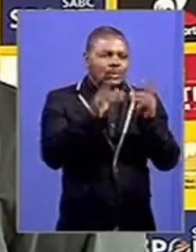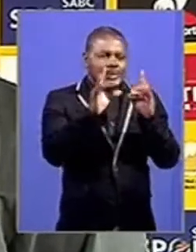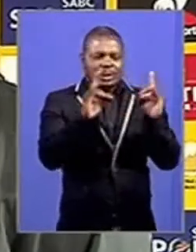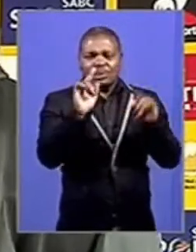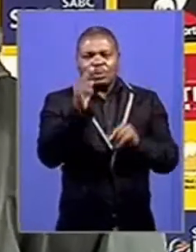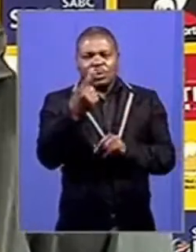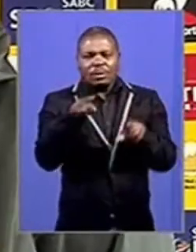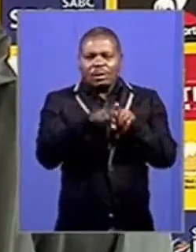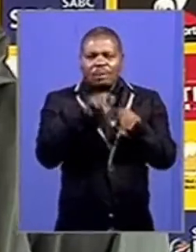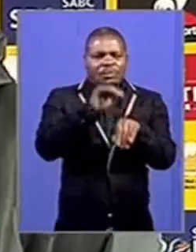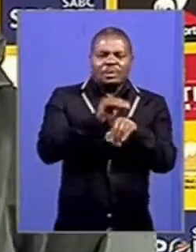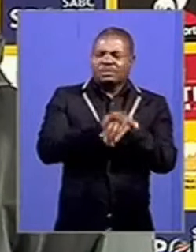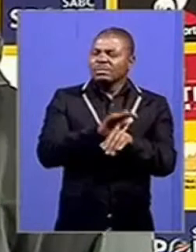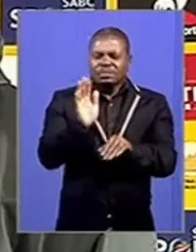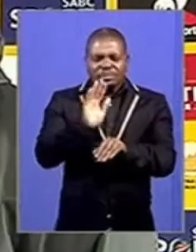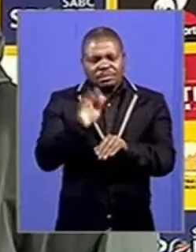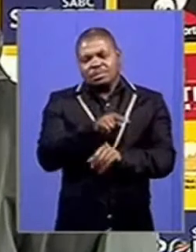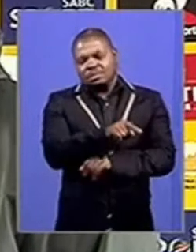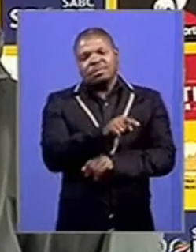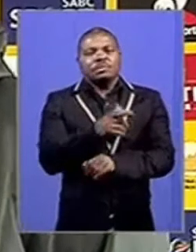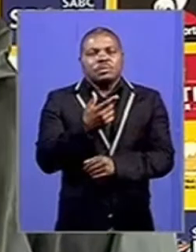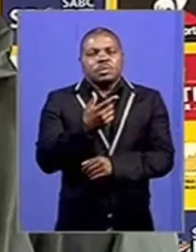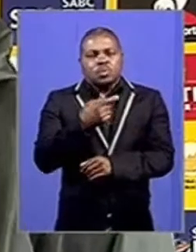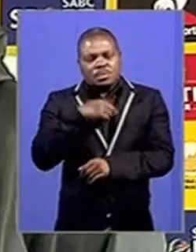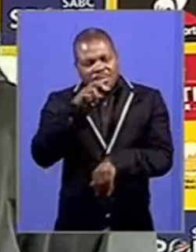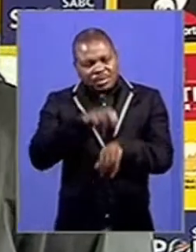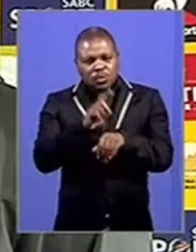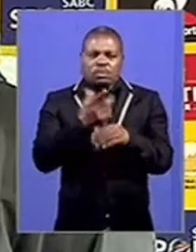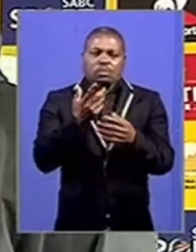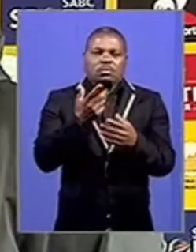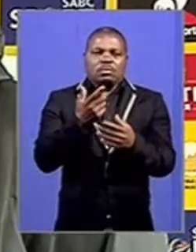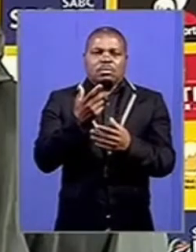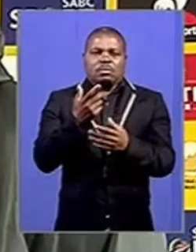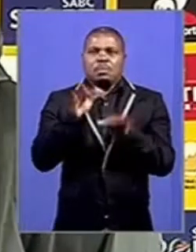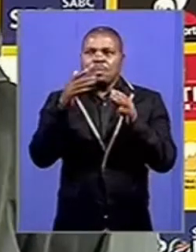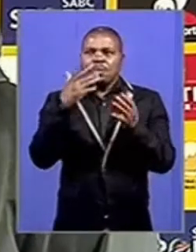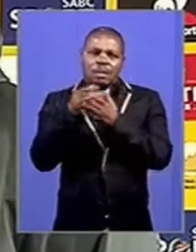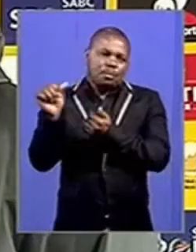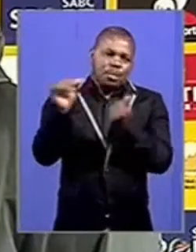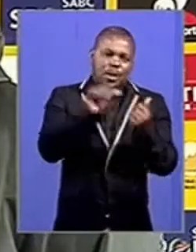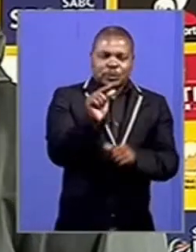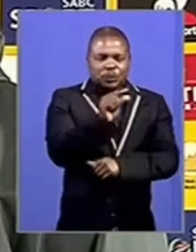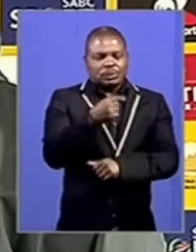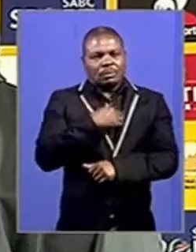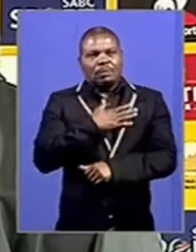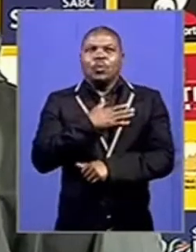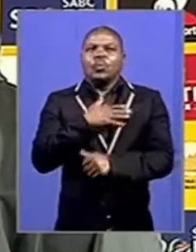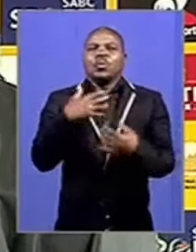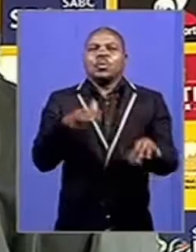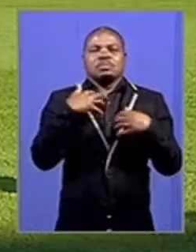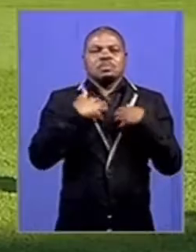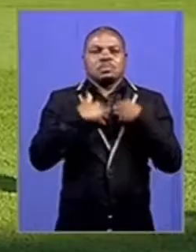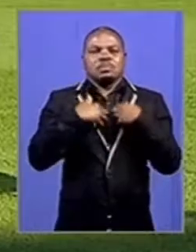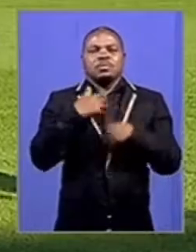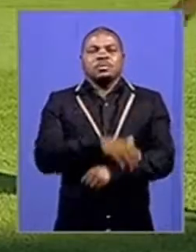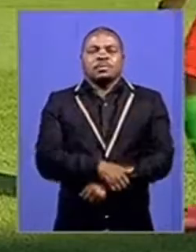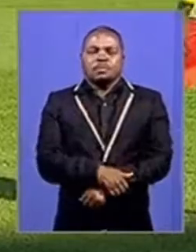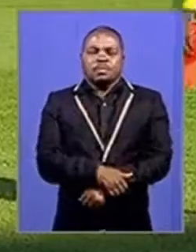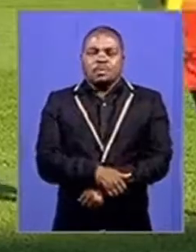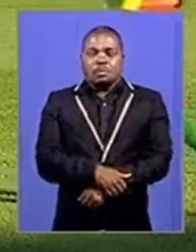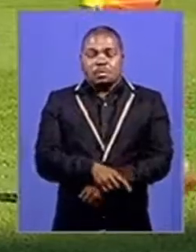like a friendly game, so just knowing that, they could be back soon, it's all the guys are excited.